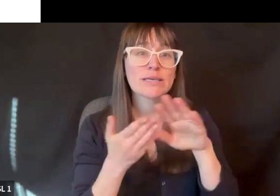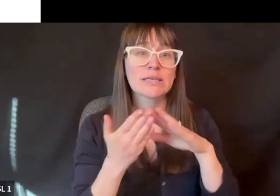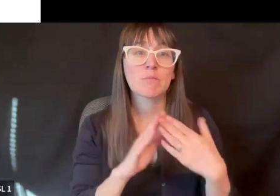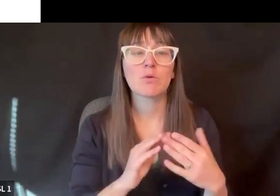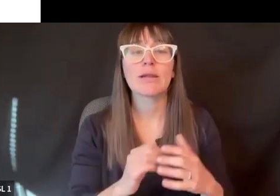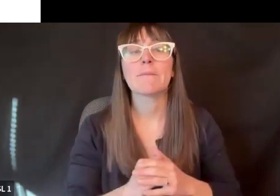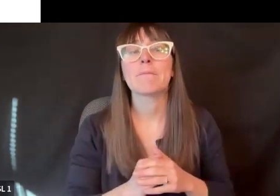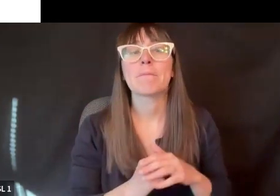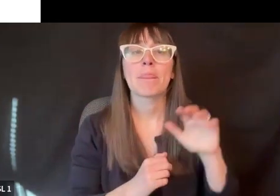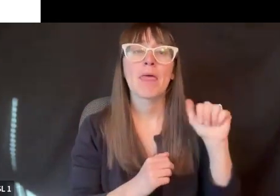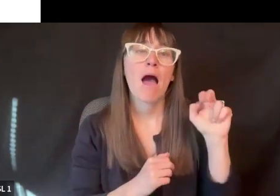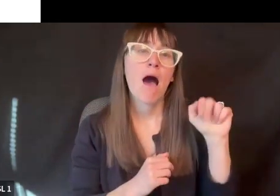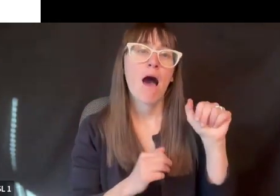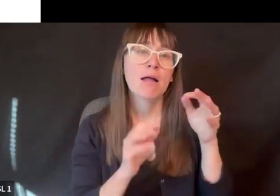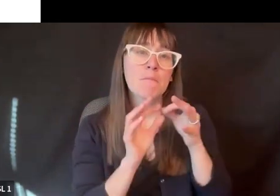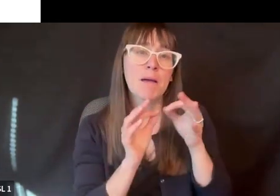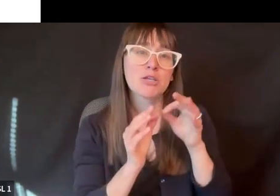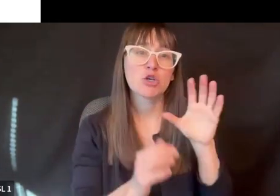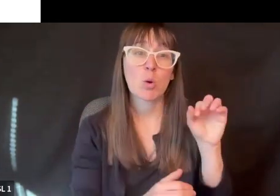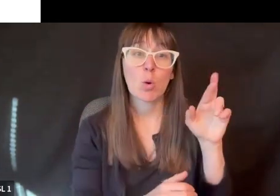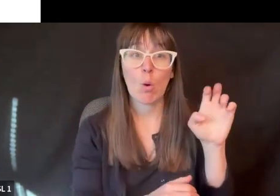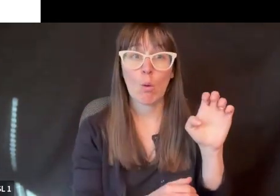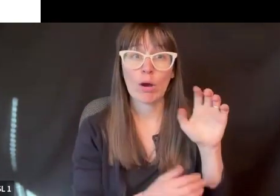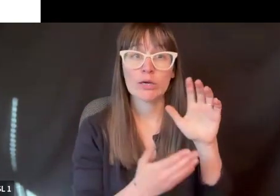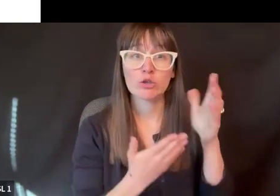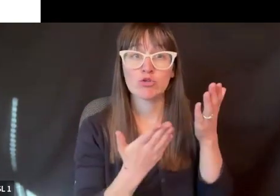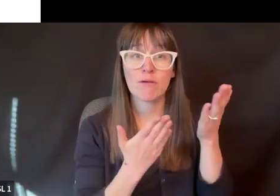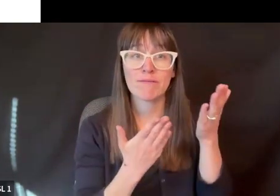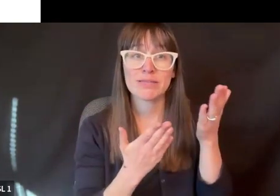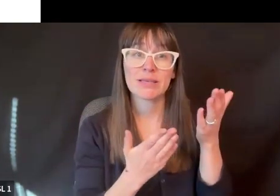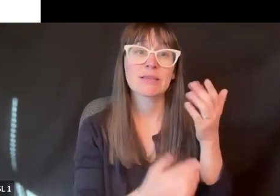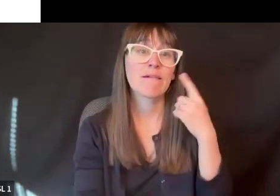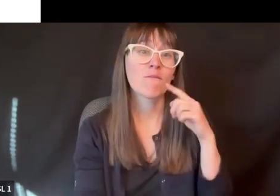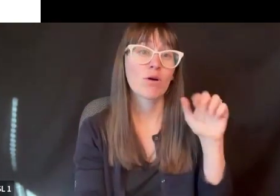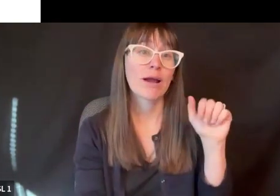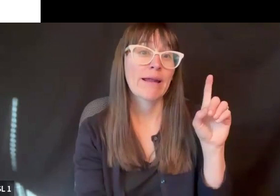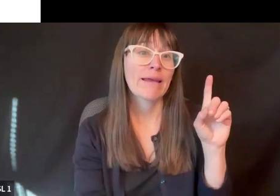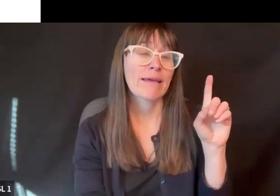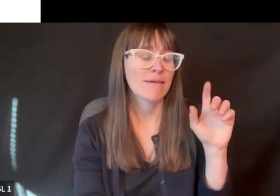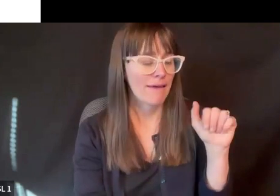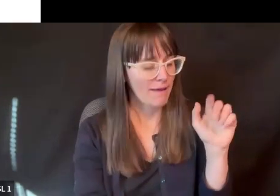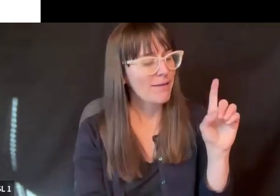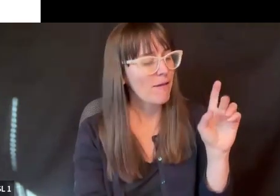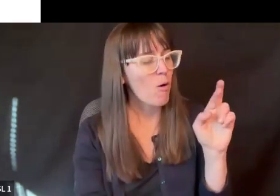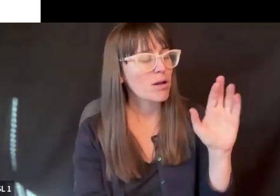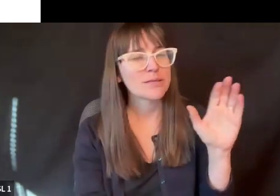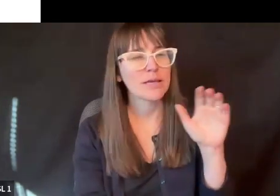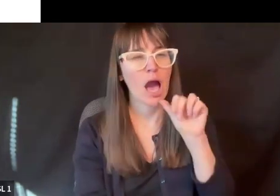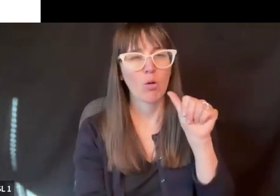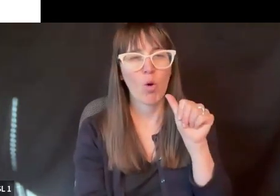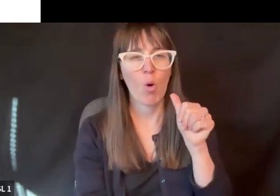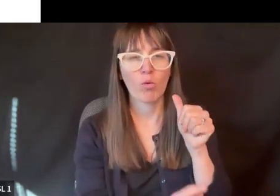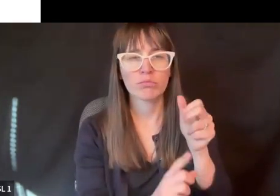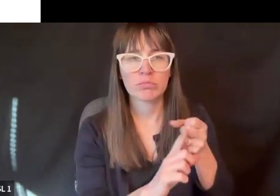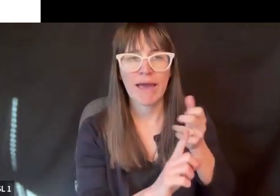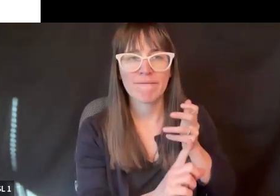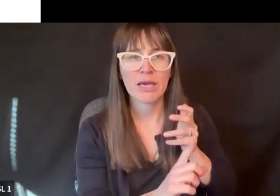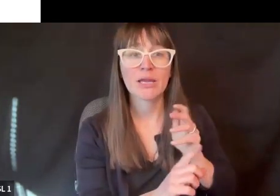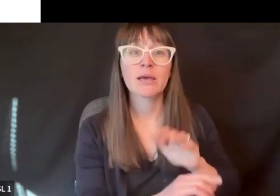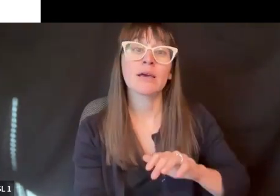slide. Anna touched on the core services of ADRCs, so I'm not going to dive into